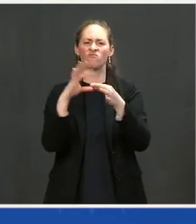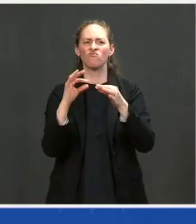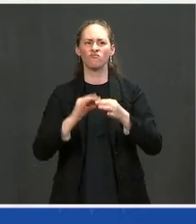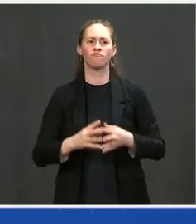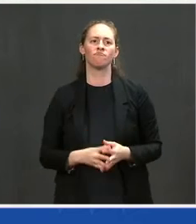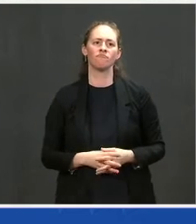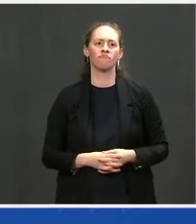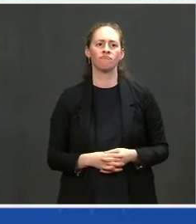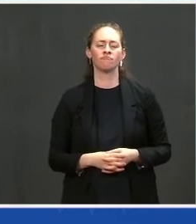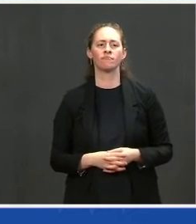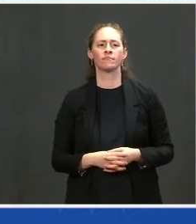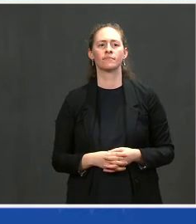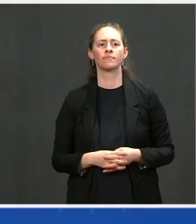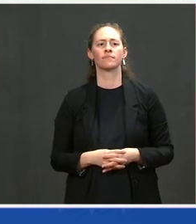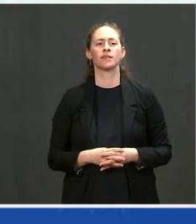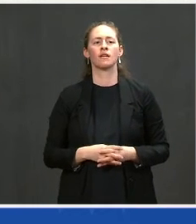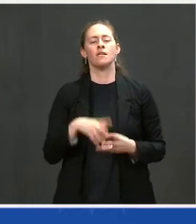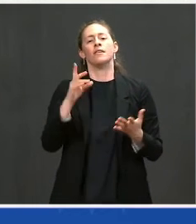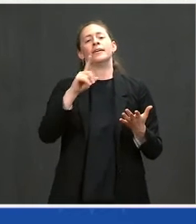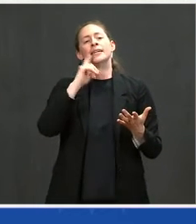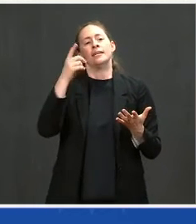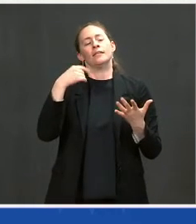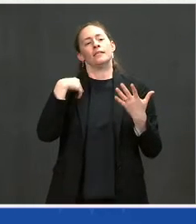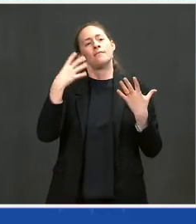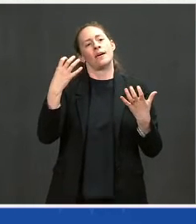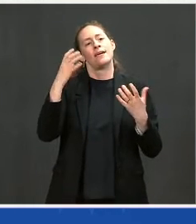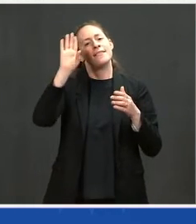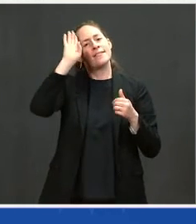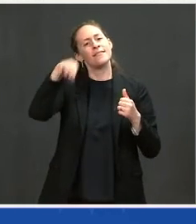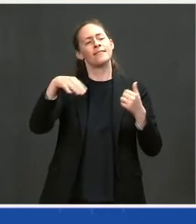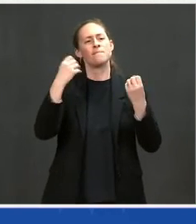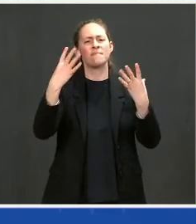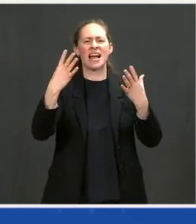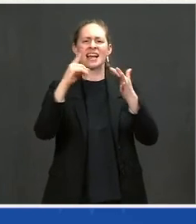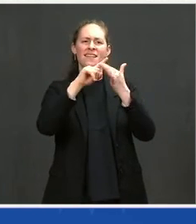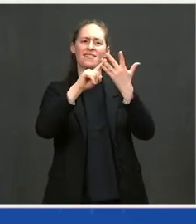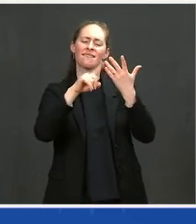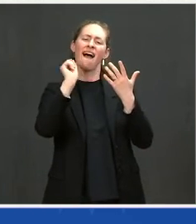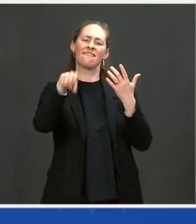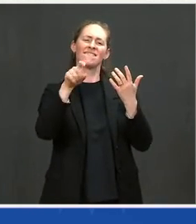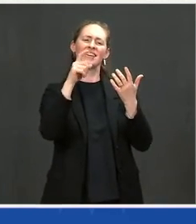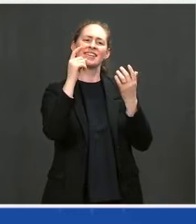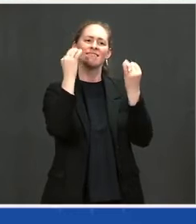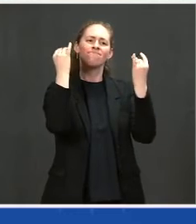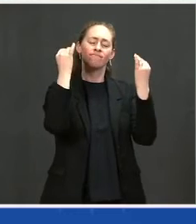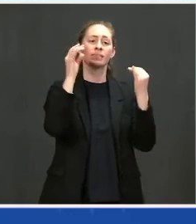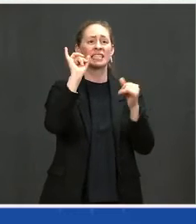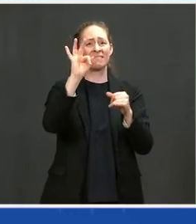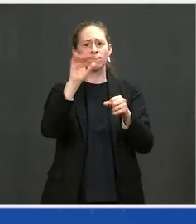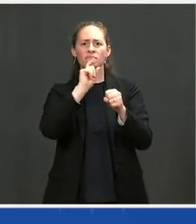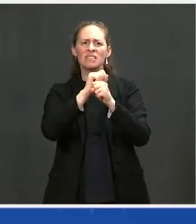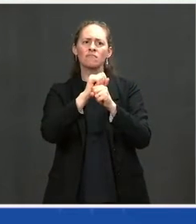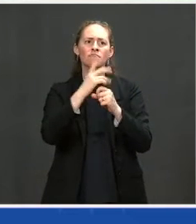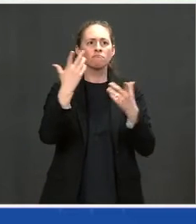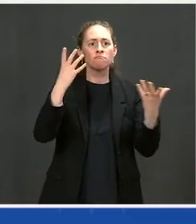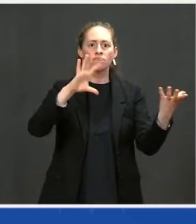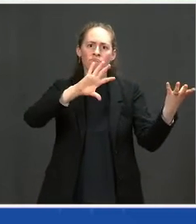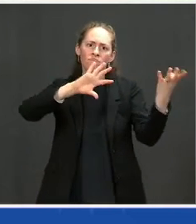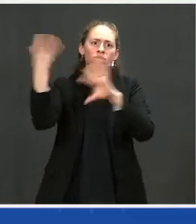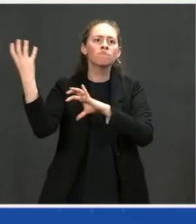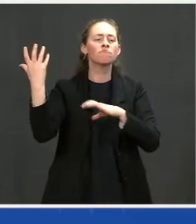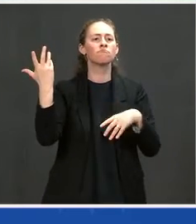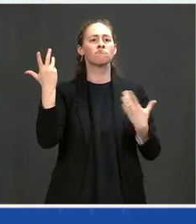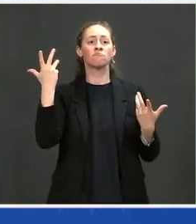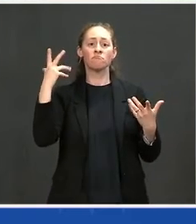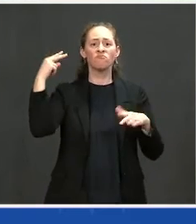we're going to get a lot done. And if we have to, if there's complete lockdown and chaos as a consequence of the filibuster, then we'll have